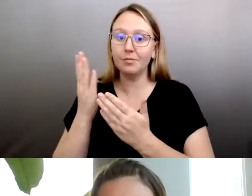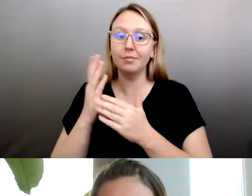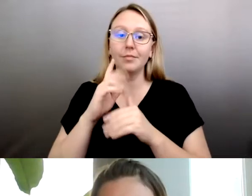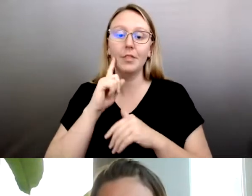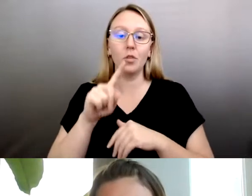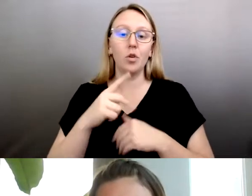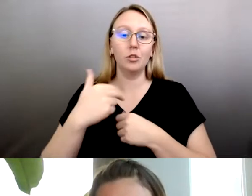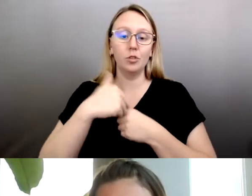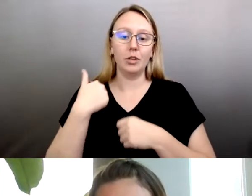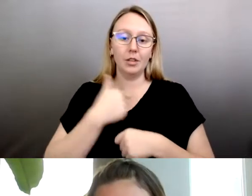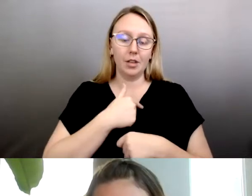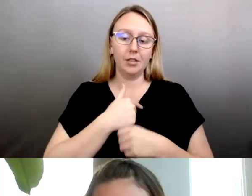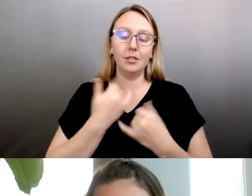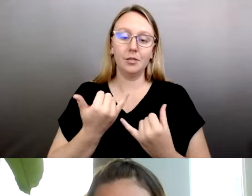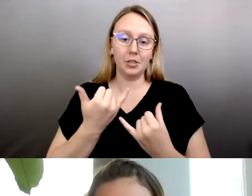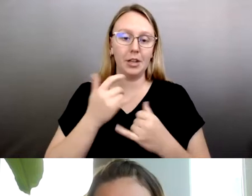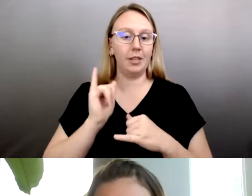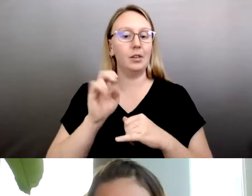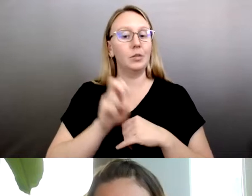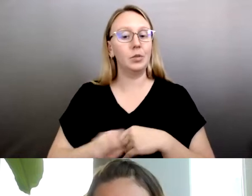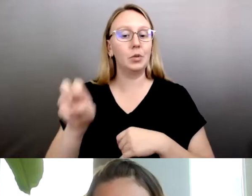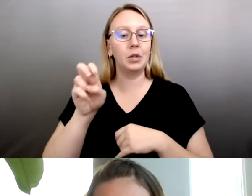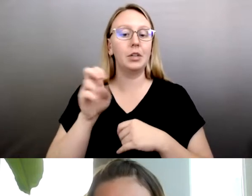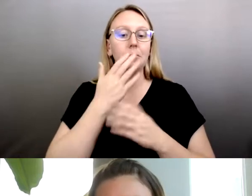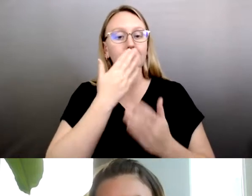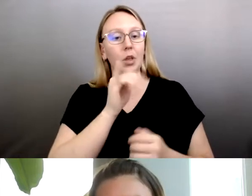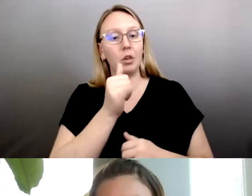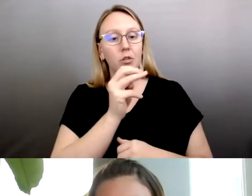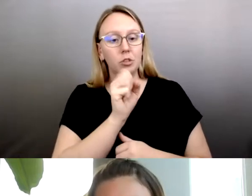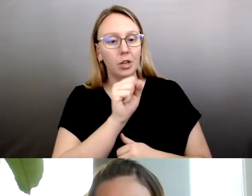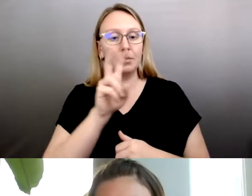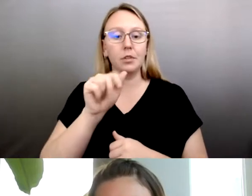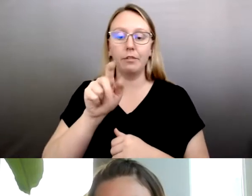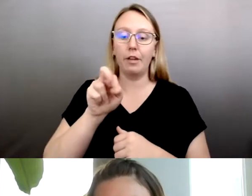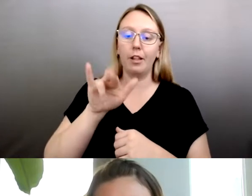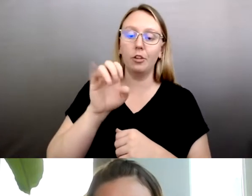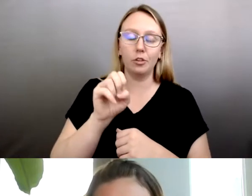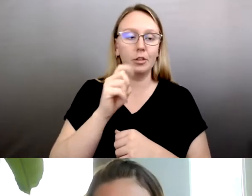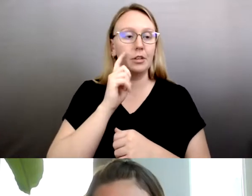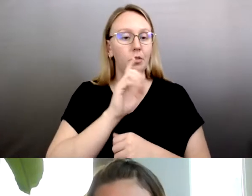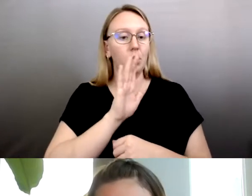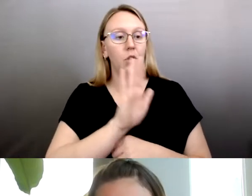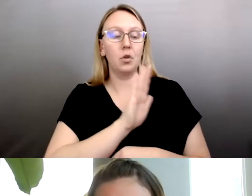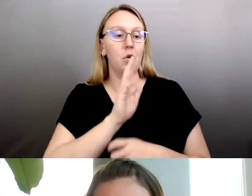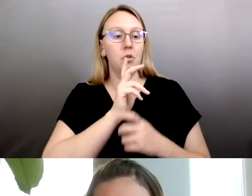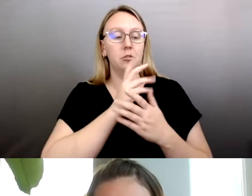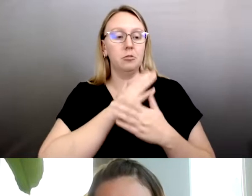for joining us today on the tour. And thank you, James and Valerie, for your